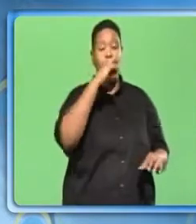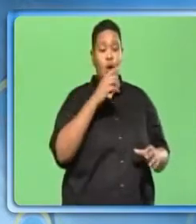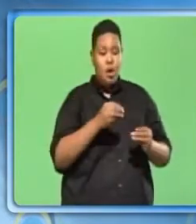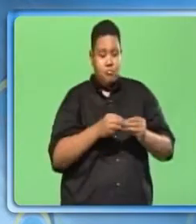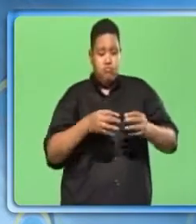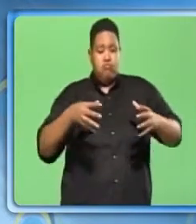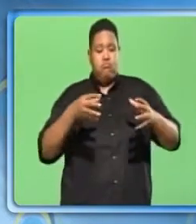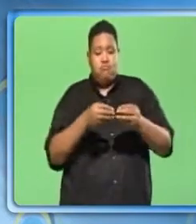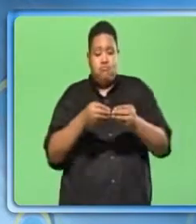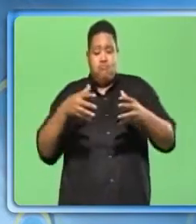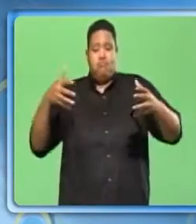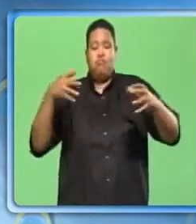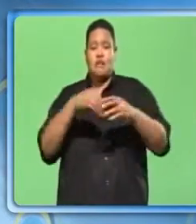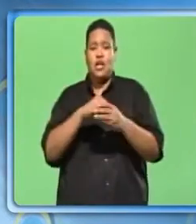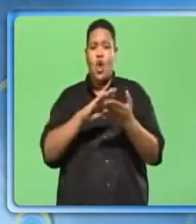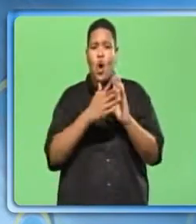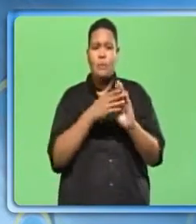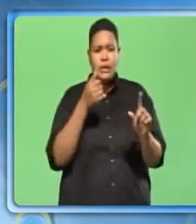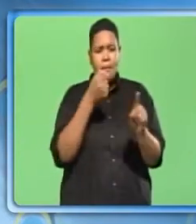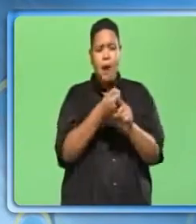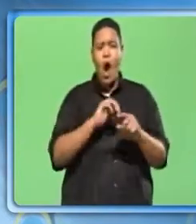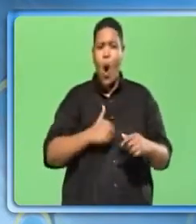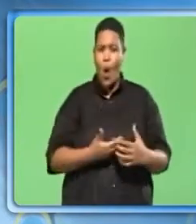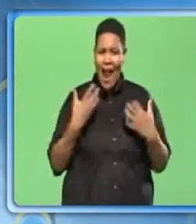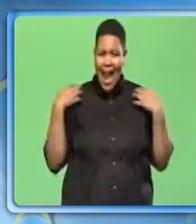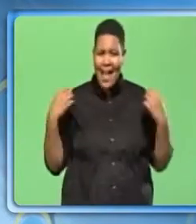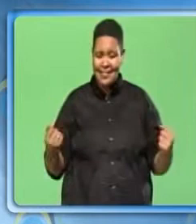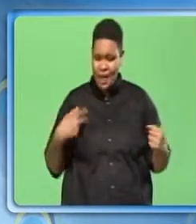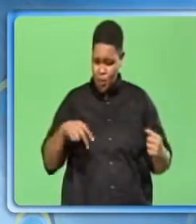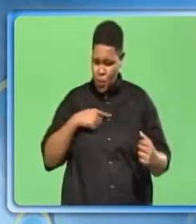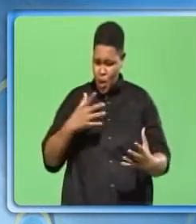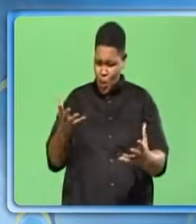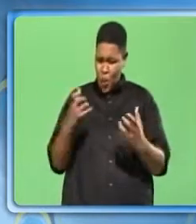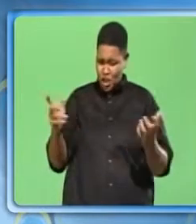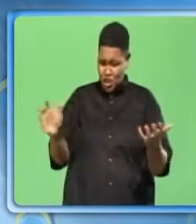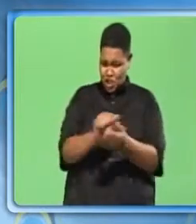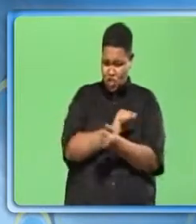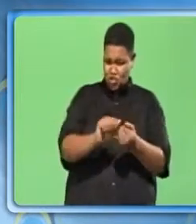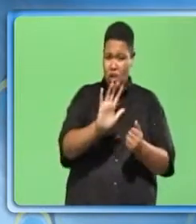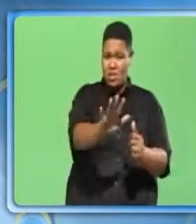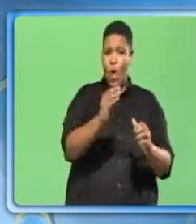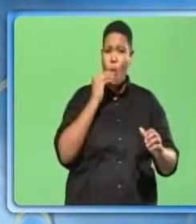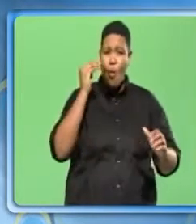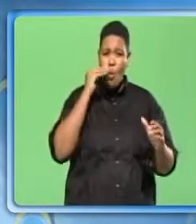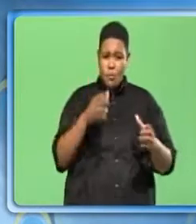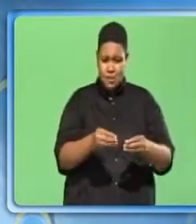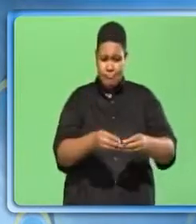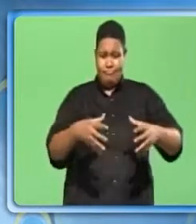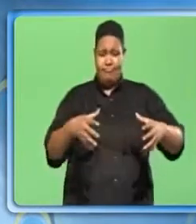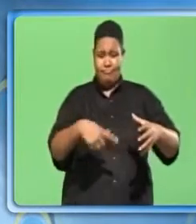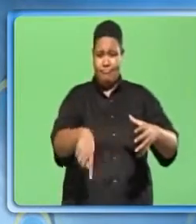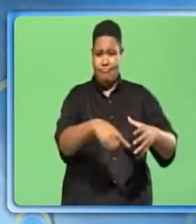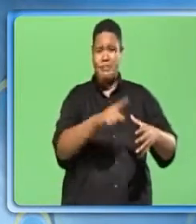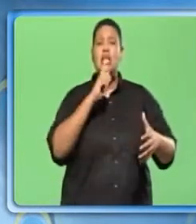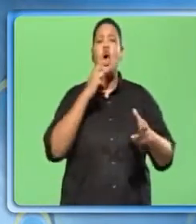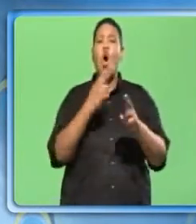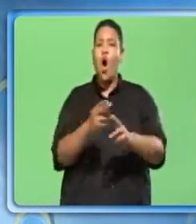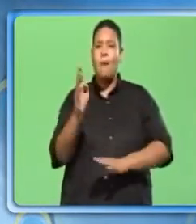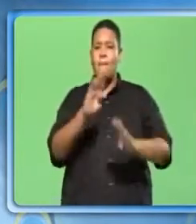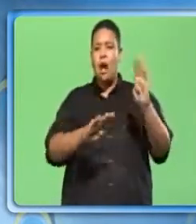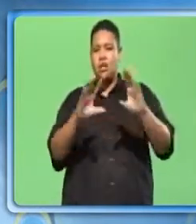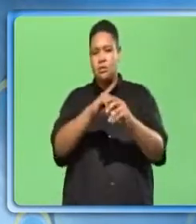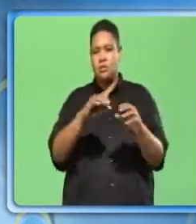in the community and threaten our health, and we seek out to destroy their habitat, that is biology in